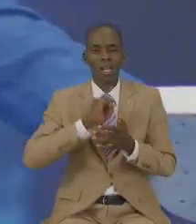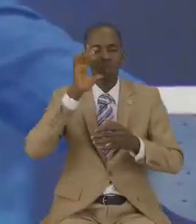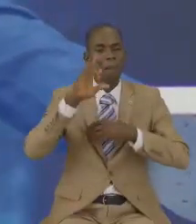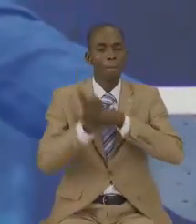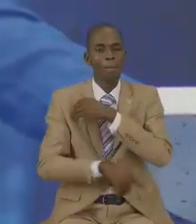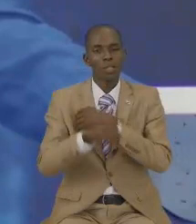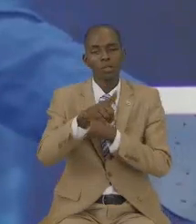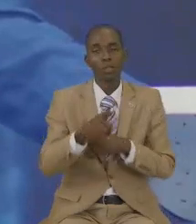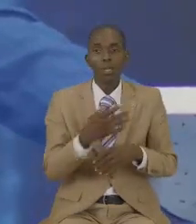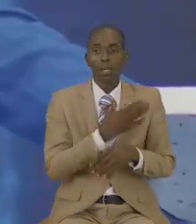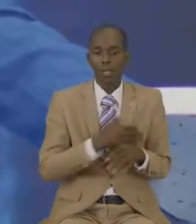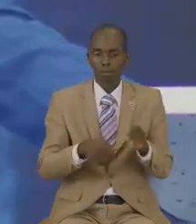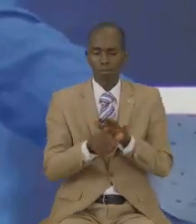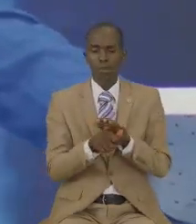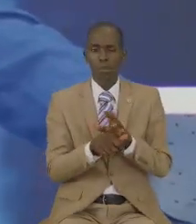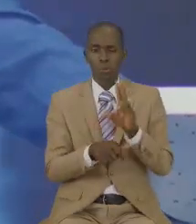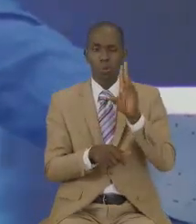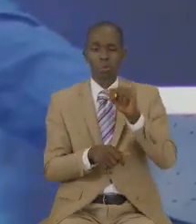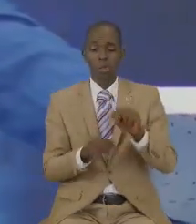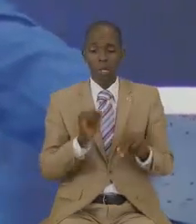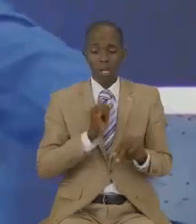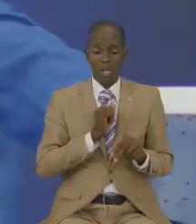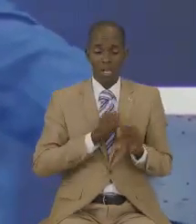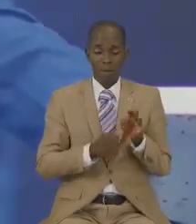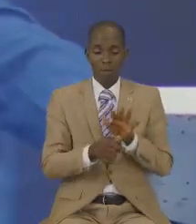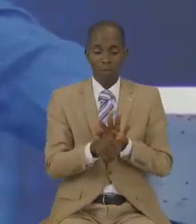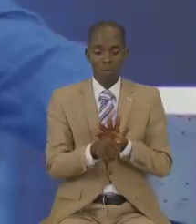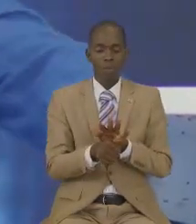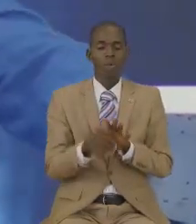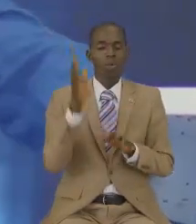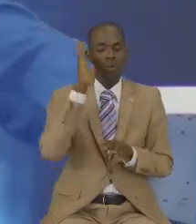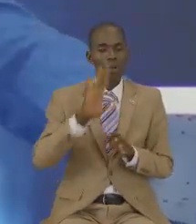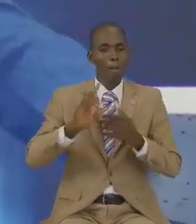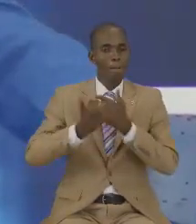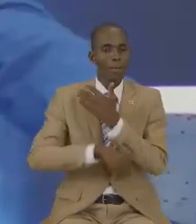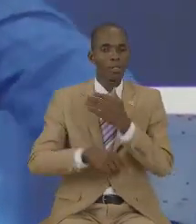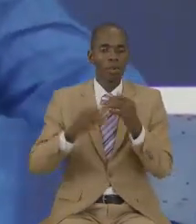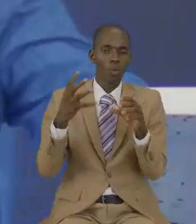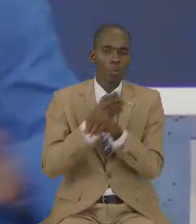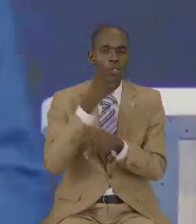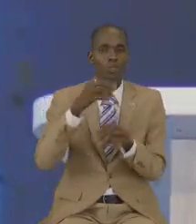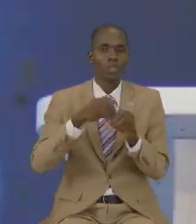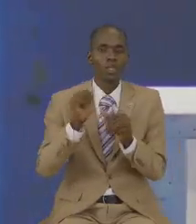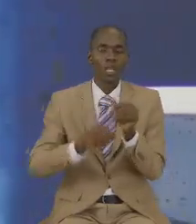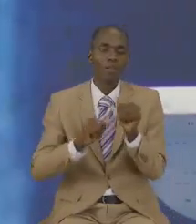tortoise said, you don't know what you are talking about. I will beat you in every race. And